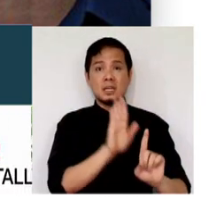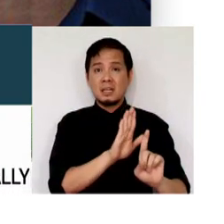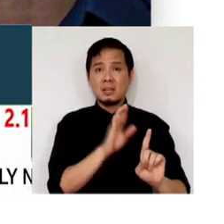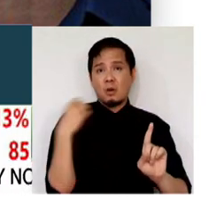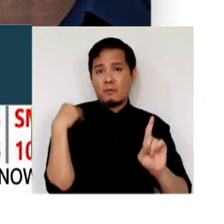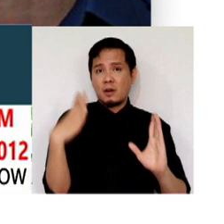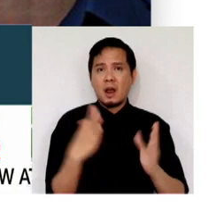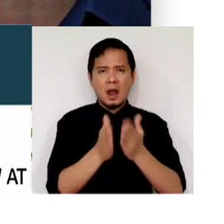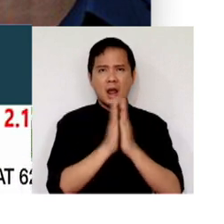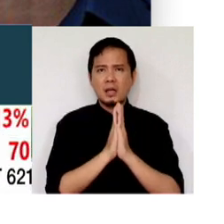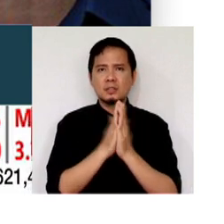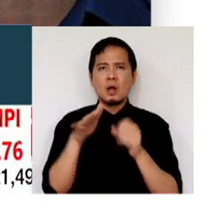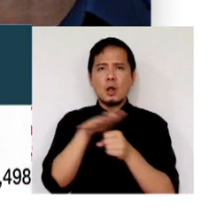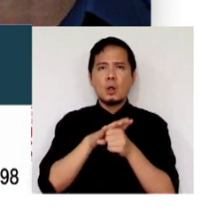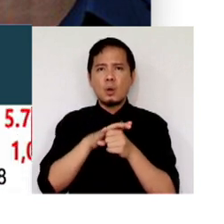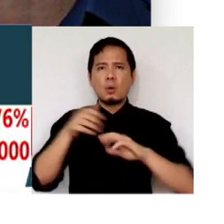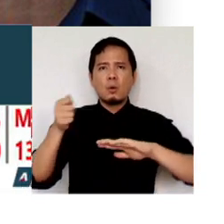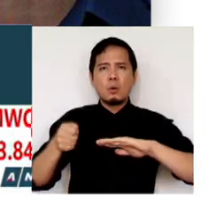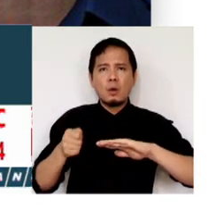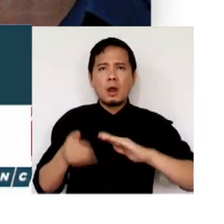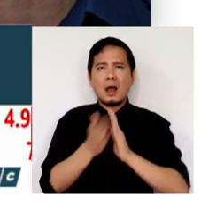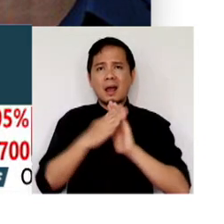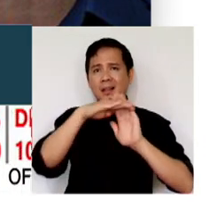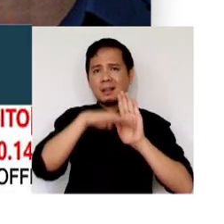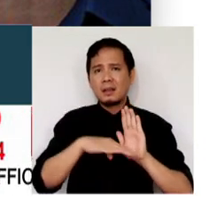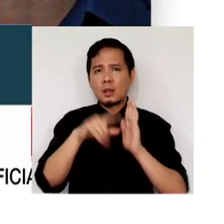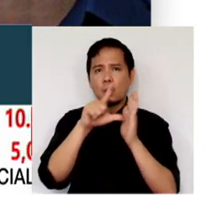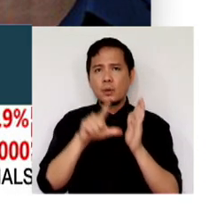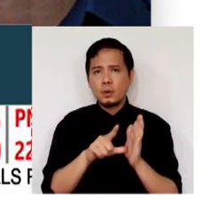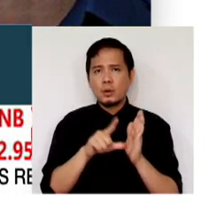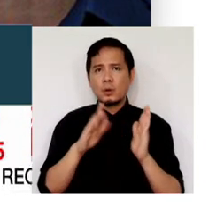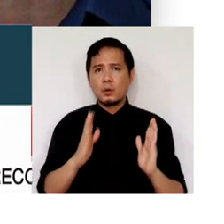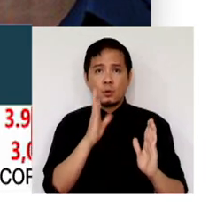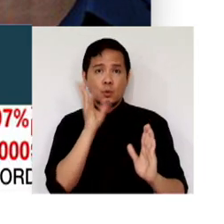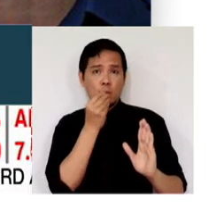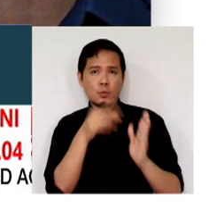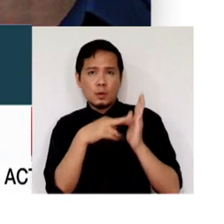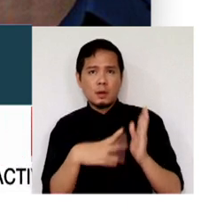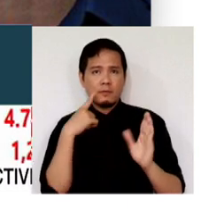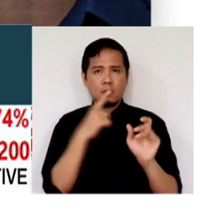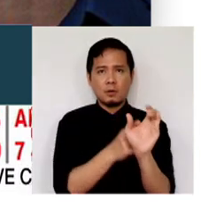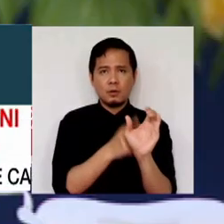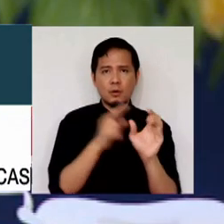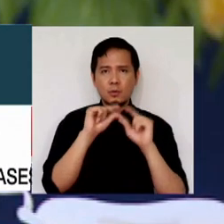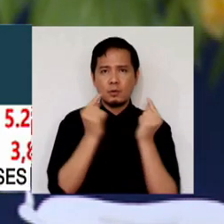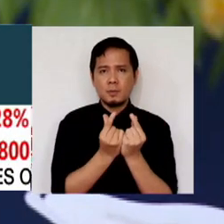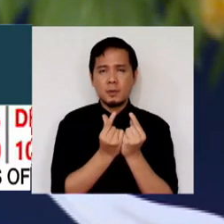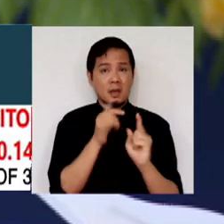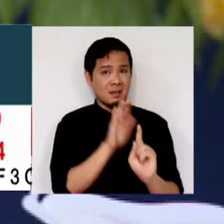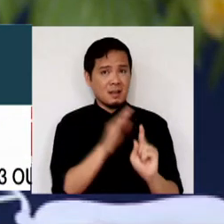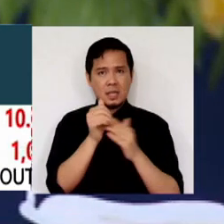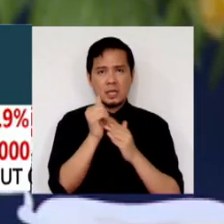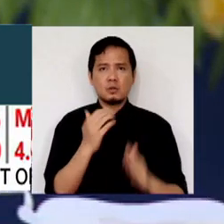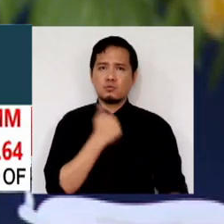the local court for a list of lawyers allegedly representing communist groups. The PNP leadership has apologized and denied having any hand